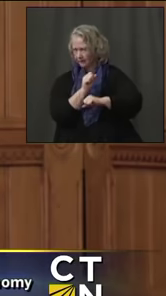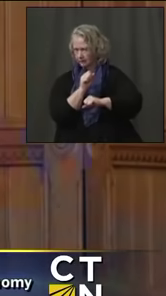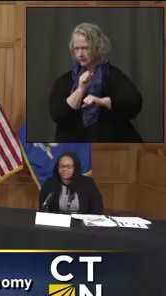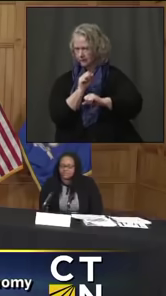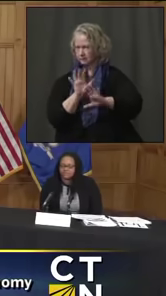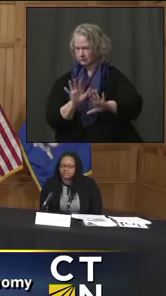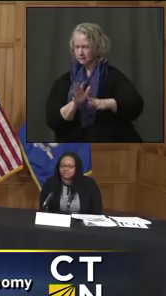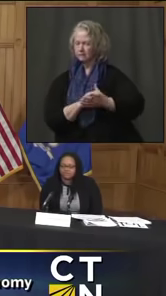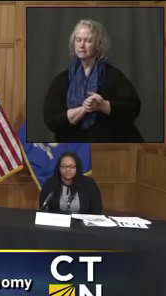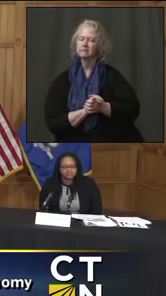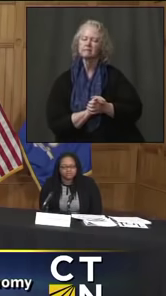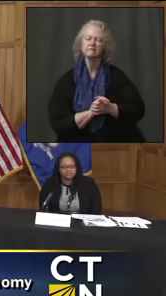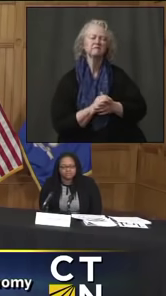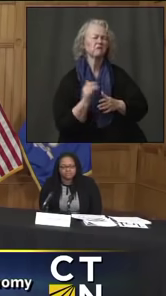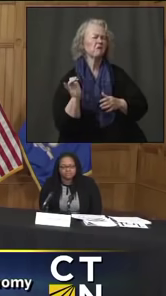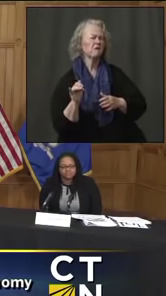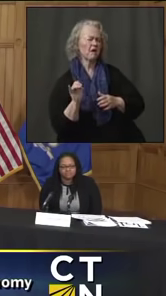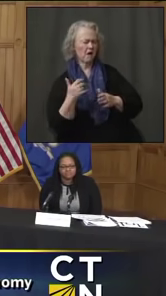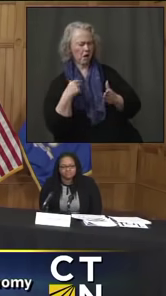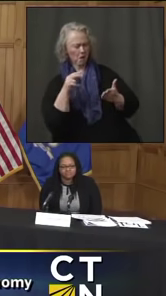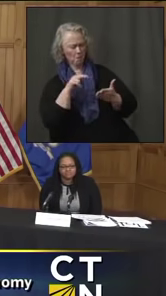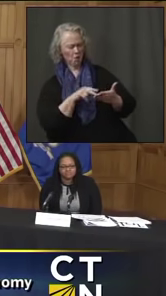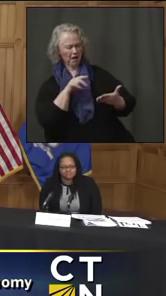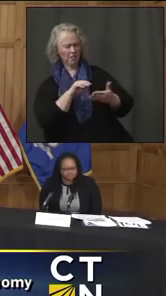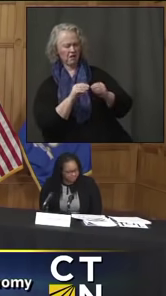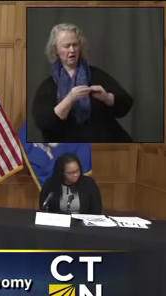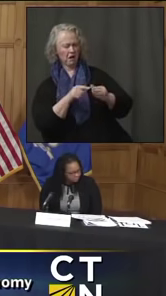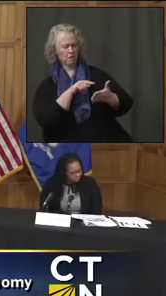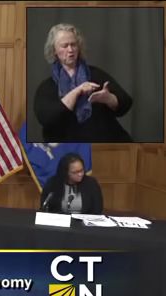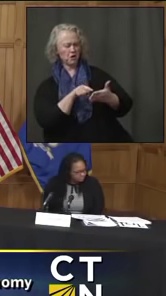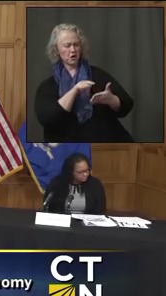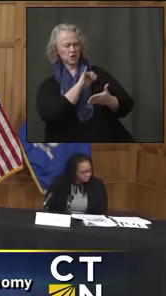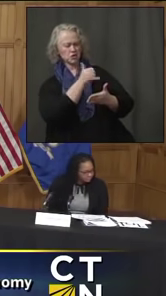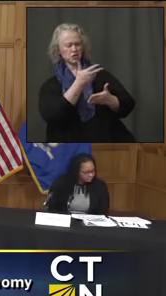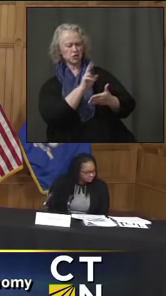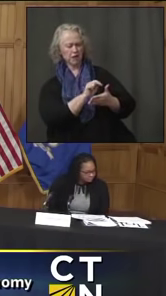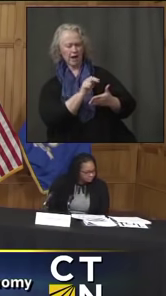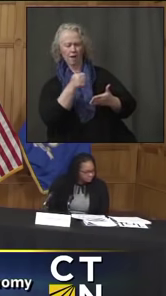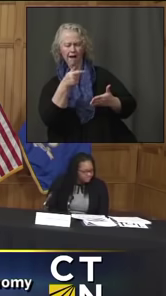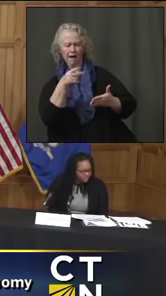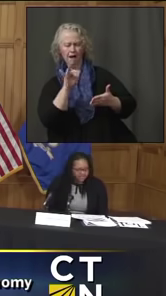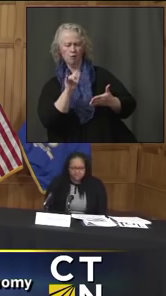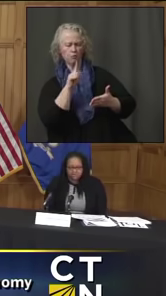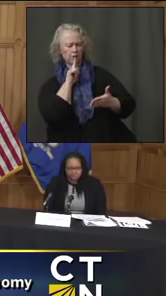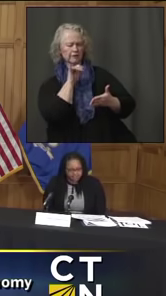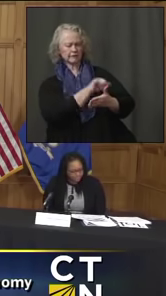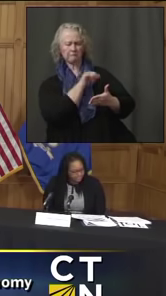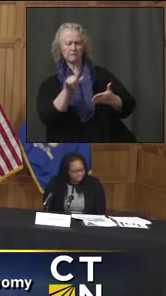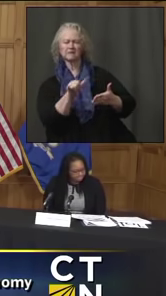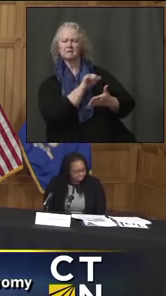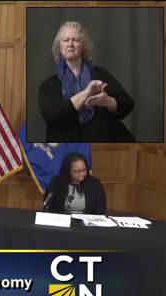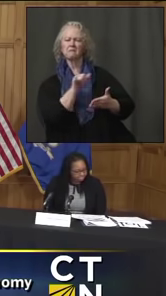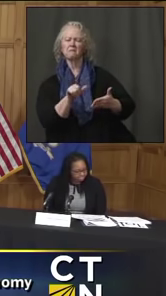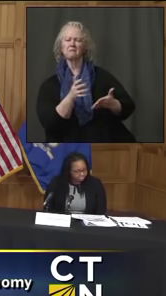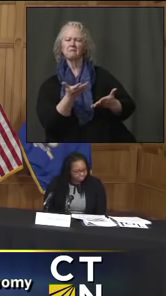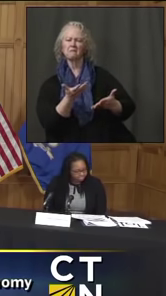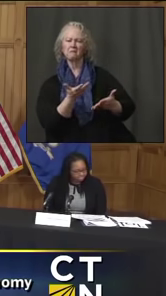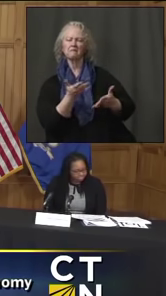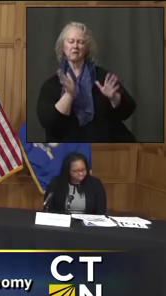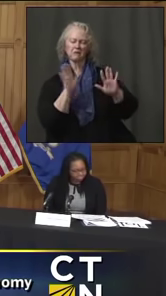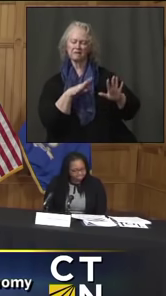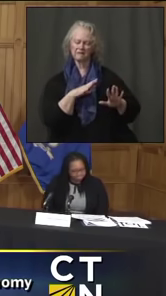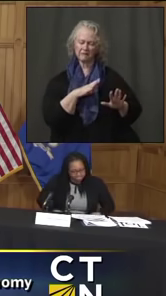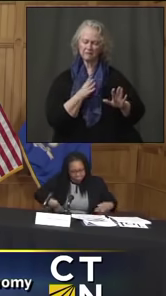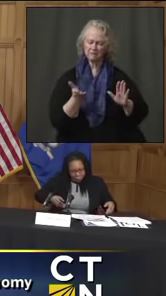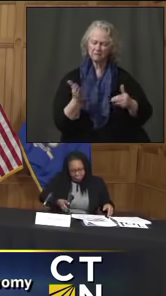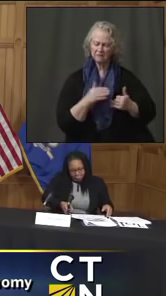Okay, I was just looking at the numbers. I got them right in front of me. The January and the April numbers look to be exactly the same, but we can move on.